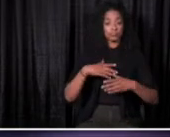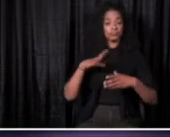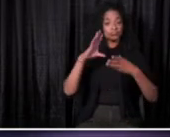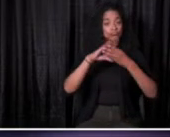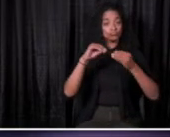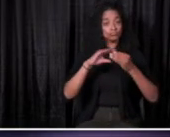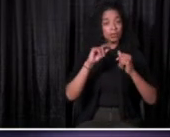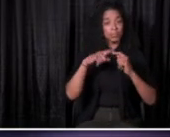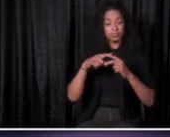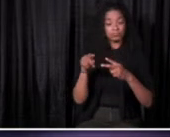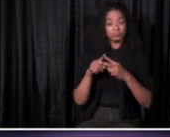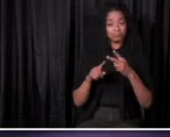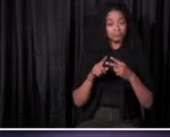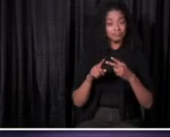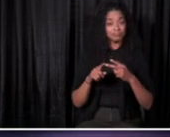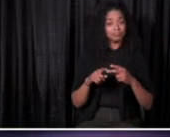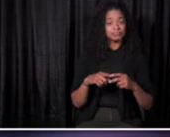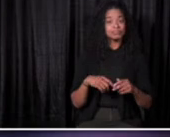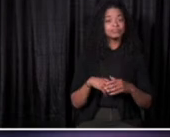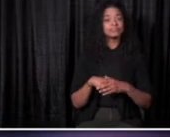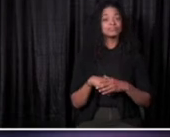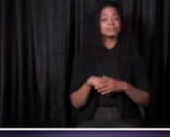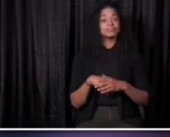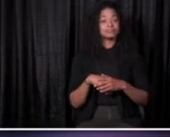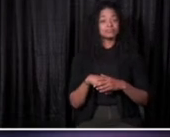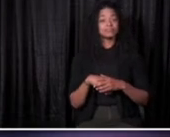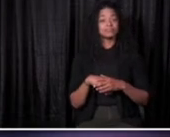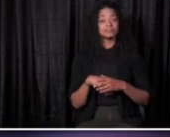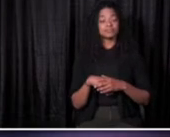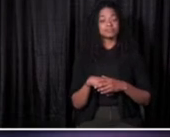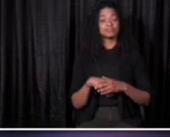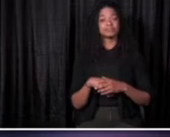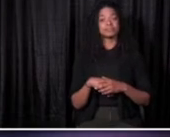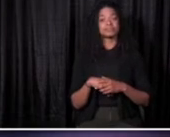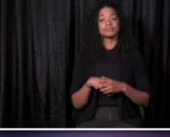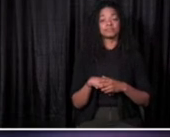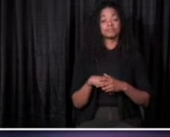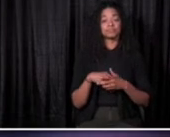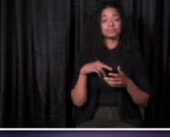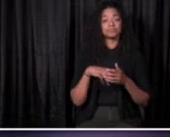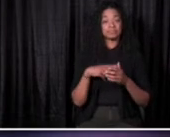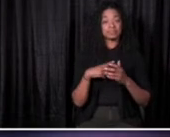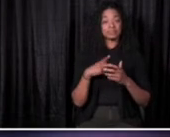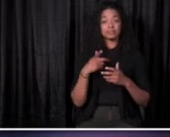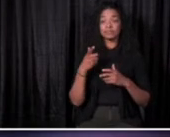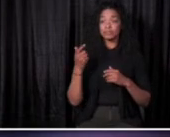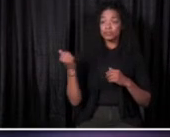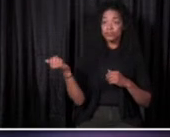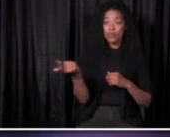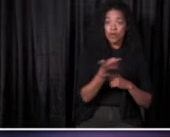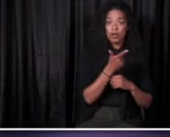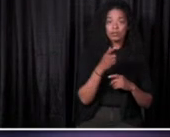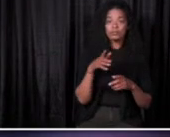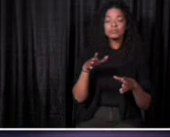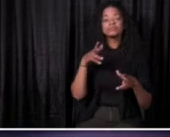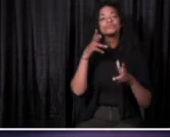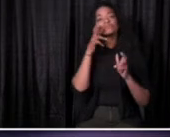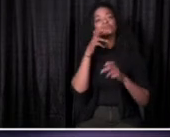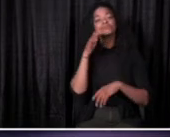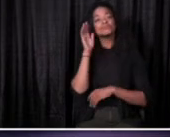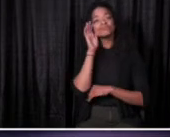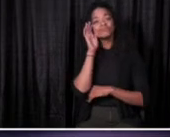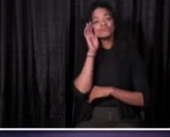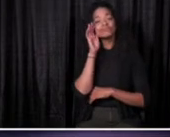of these students, that everyone in this audience and all of the students will be able to